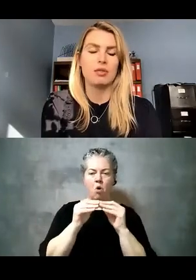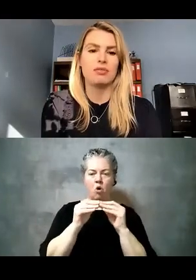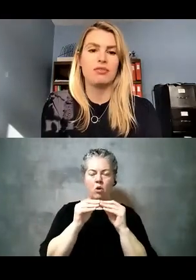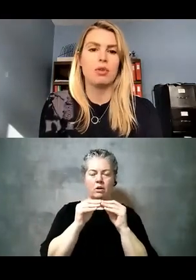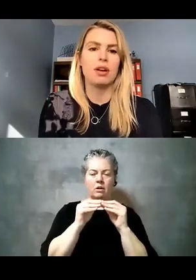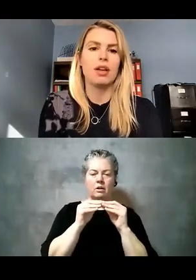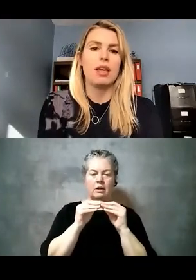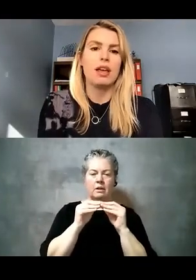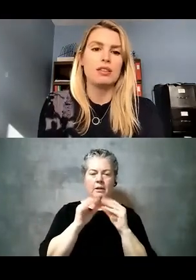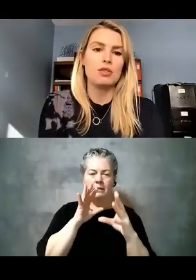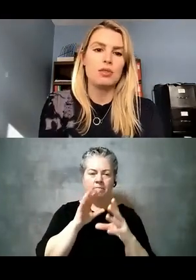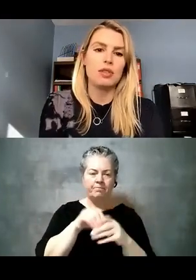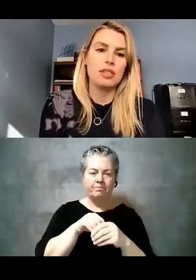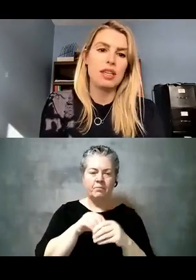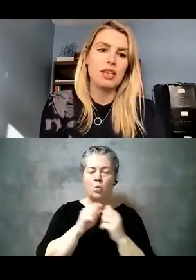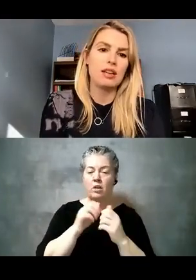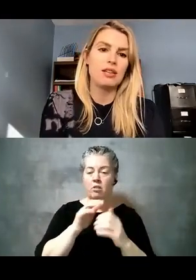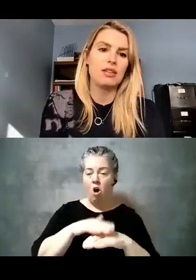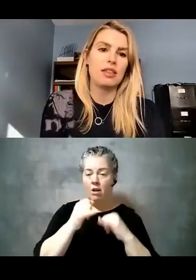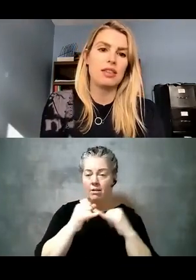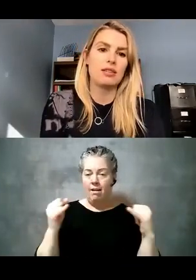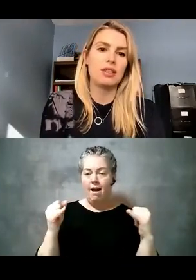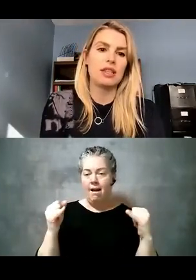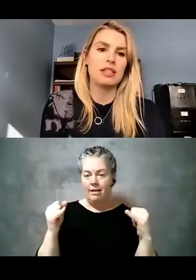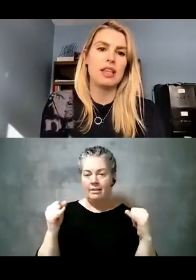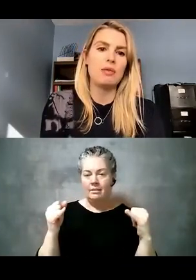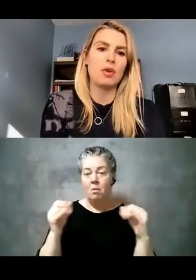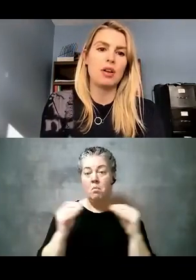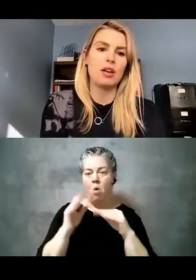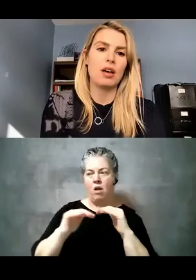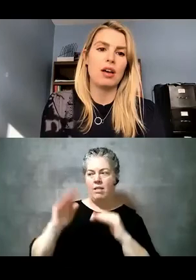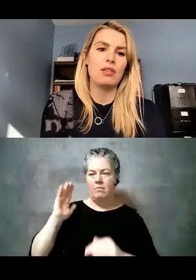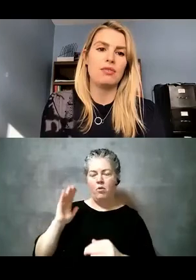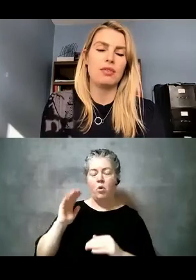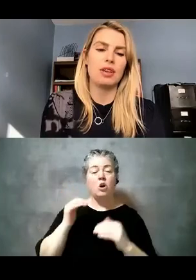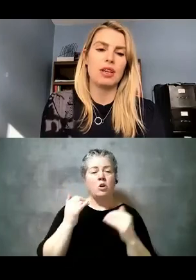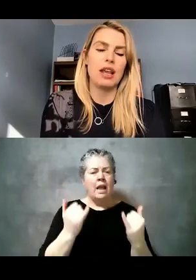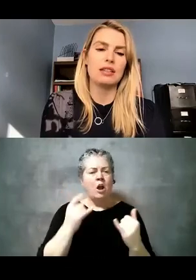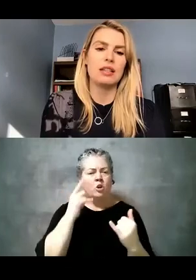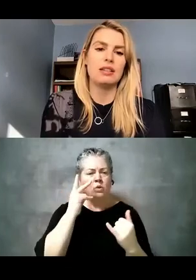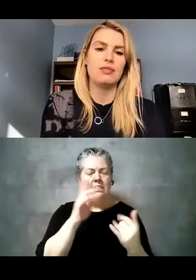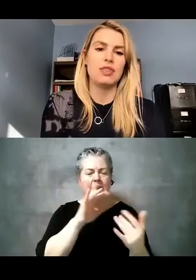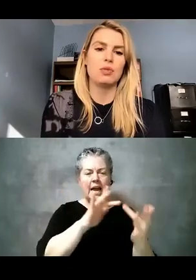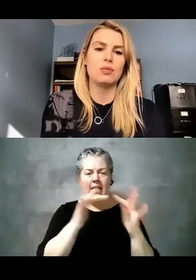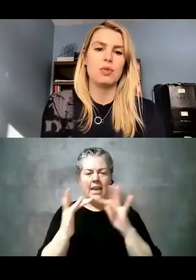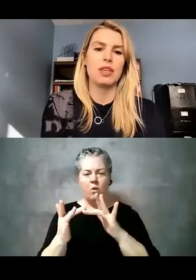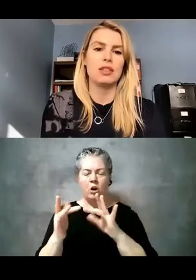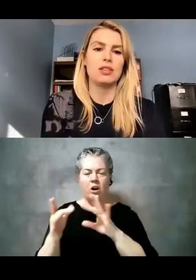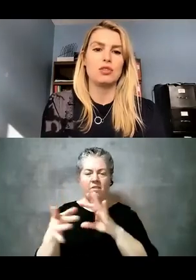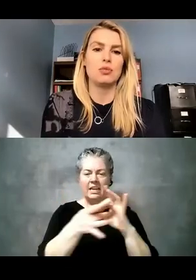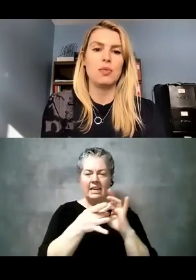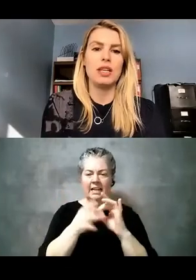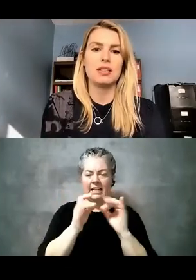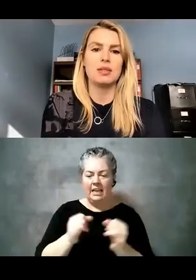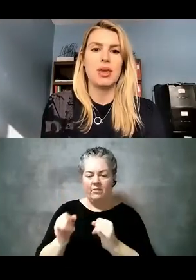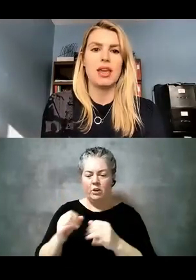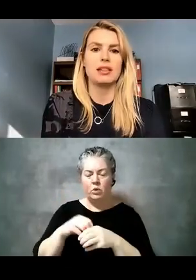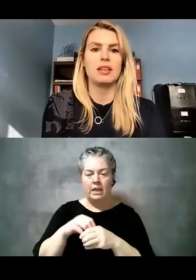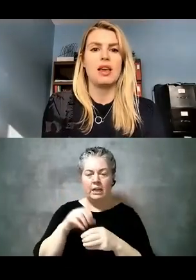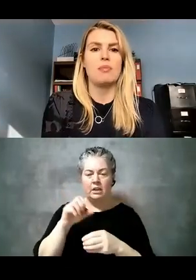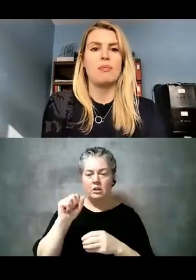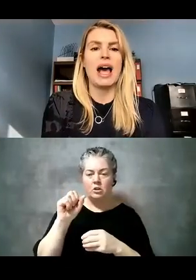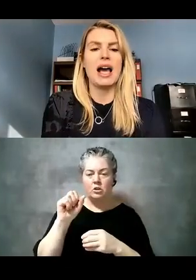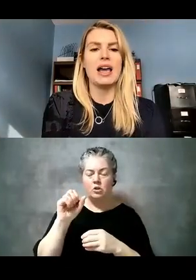ever before. And so you can see here that there's this network of connected individuals within social media